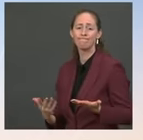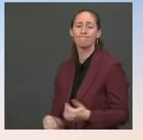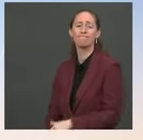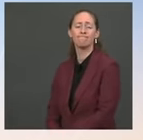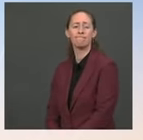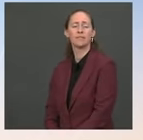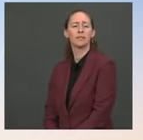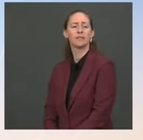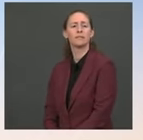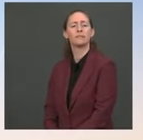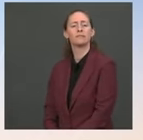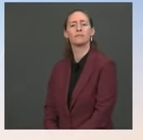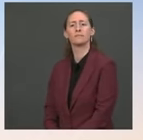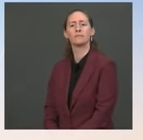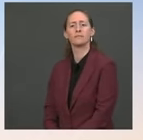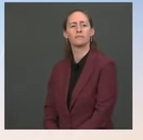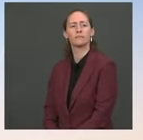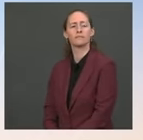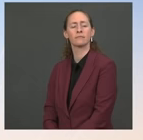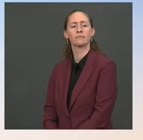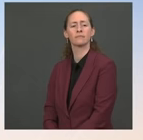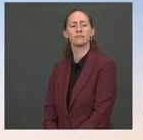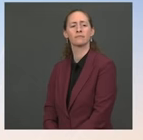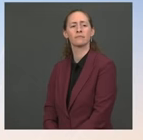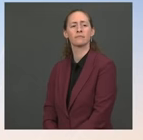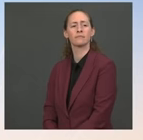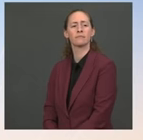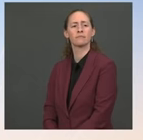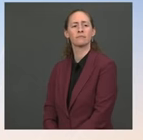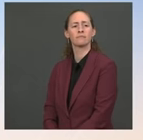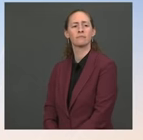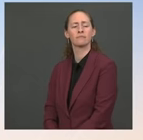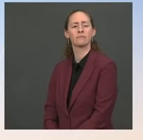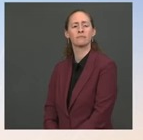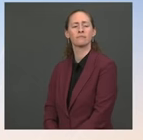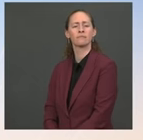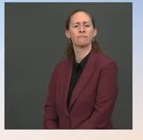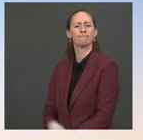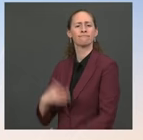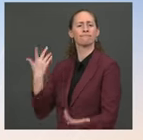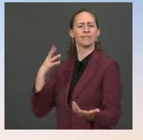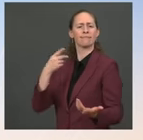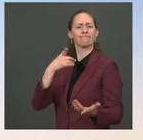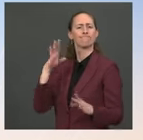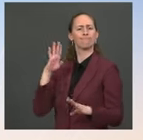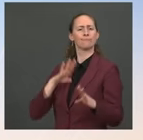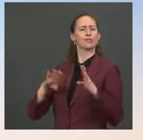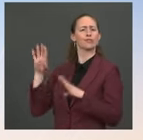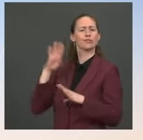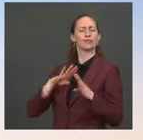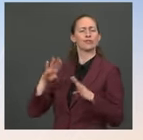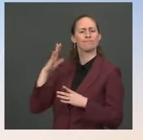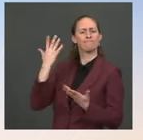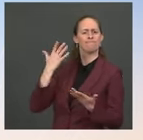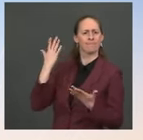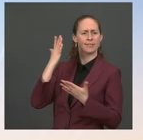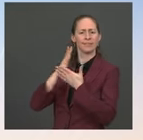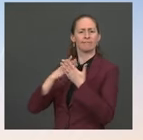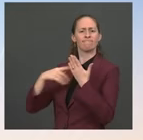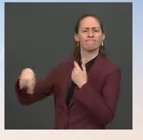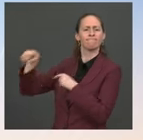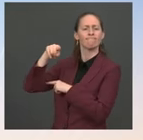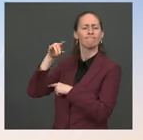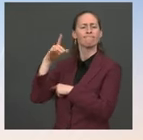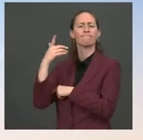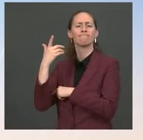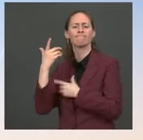having at some point ramped down. He wishes that they had ramped down bond buying and quantitative easing. So I'm wondering if that is a criticism